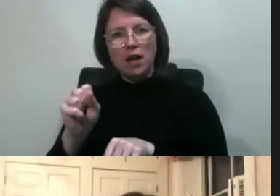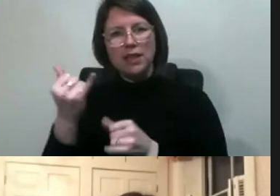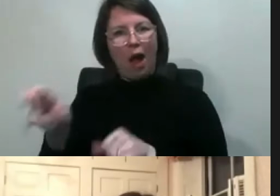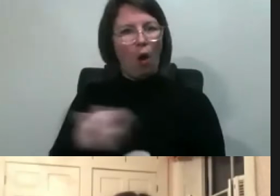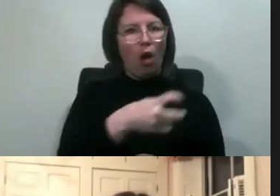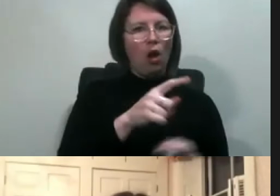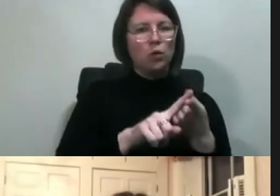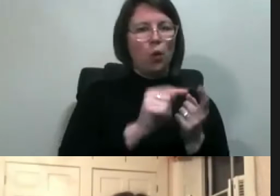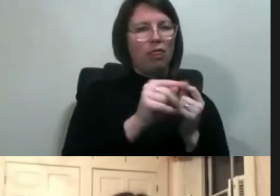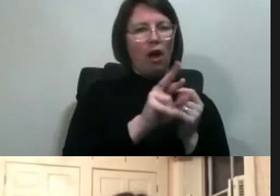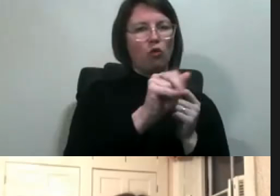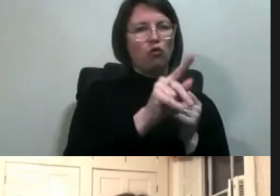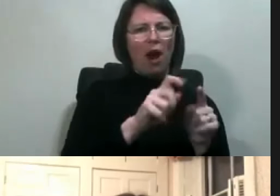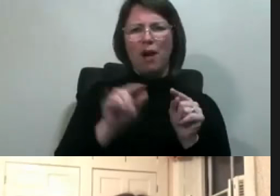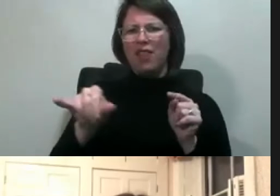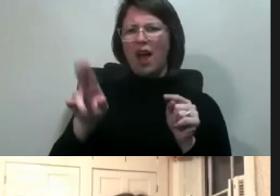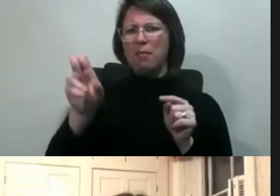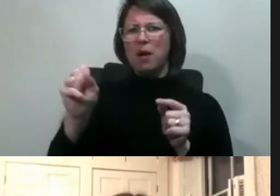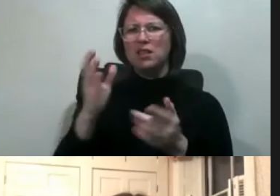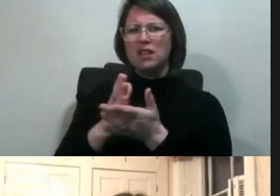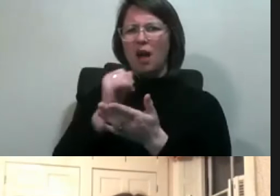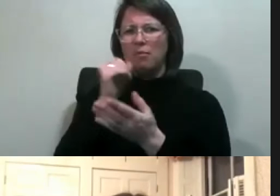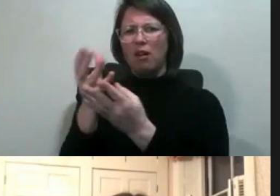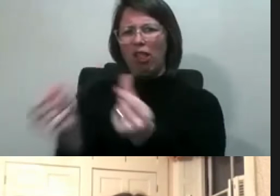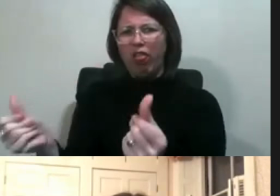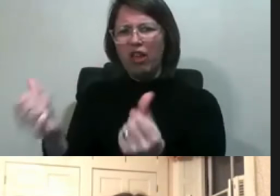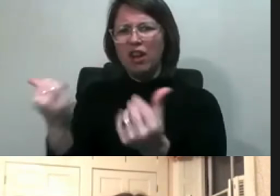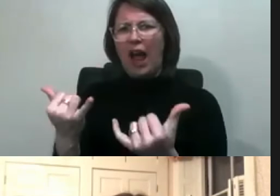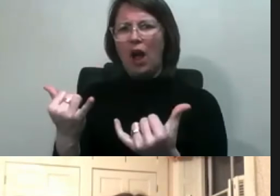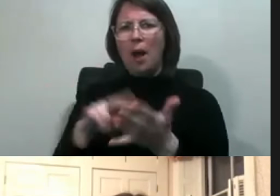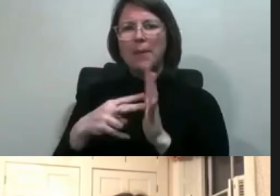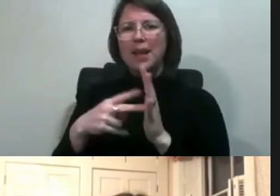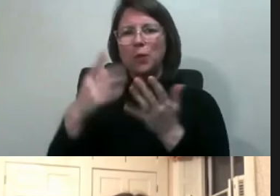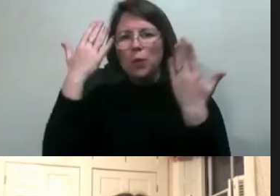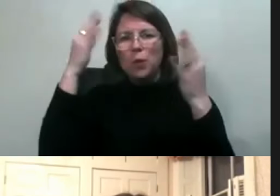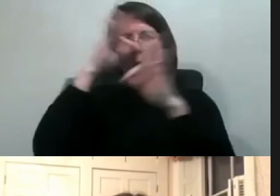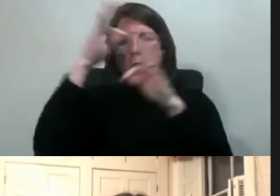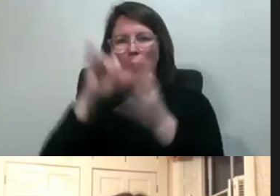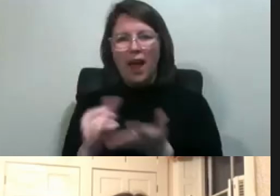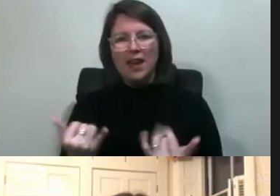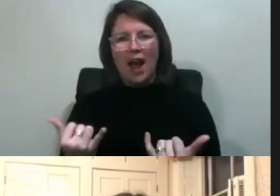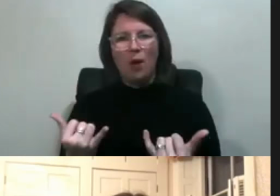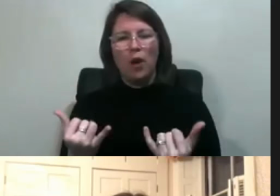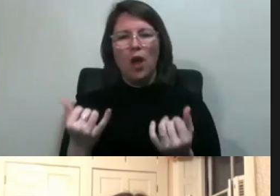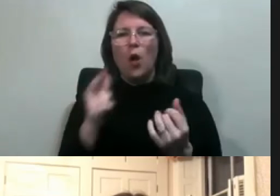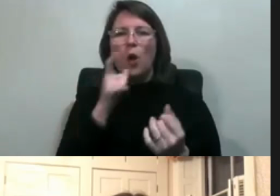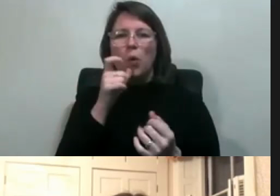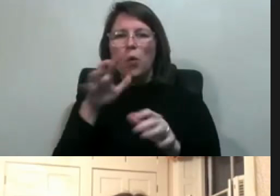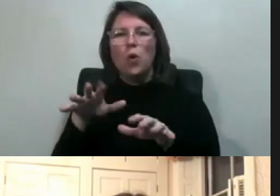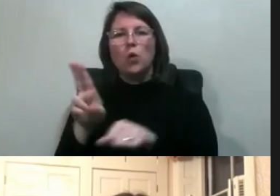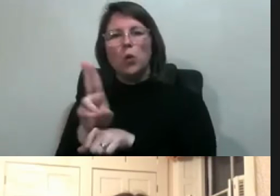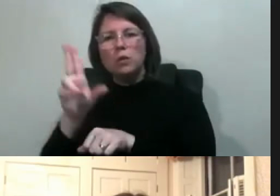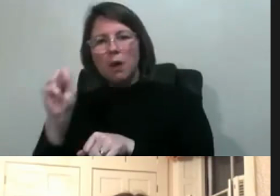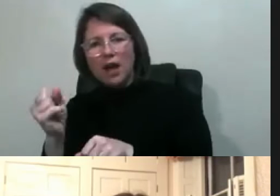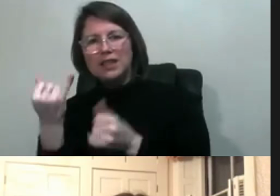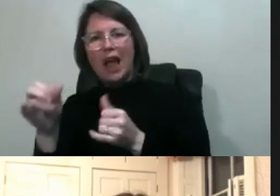bus stop is no longer near me. So, I mean, it's just, you won't even know that number of who took the bus and now takes